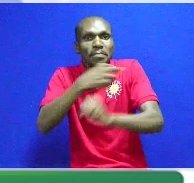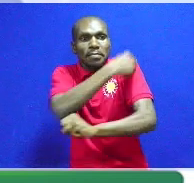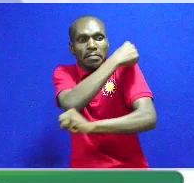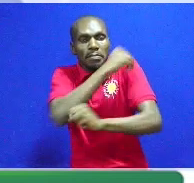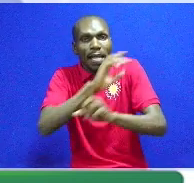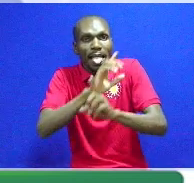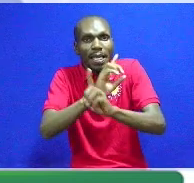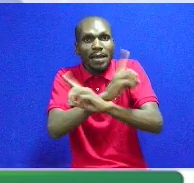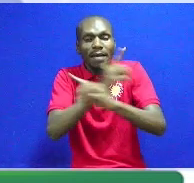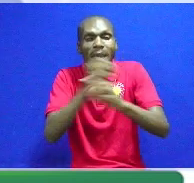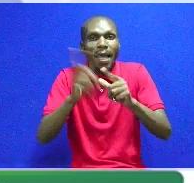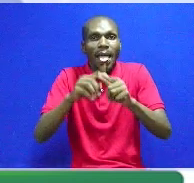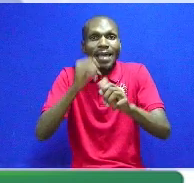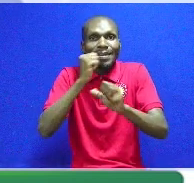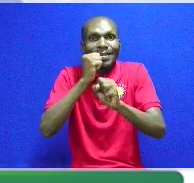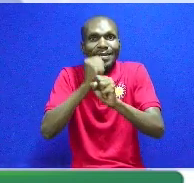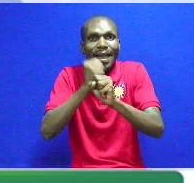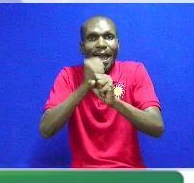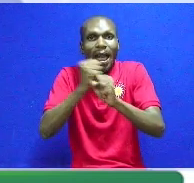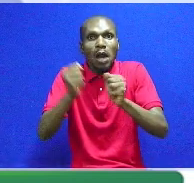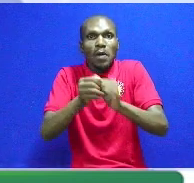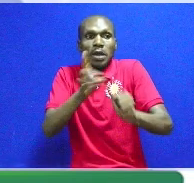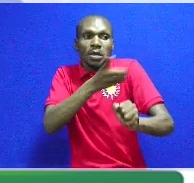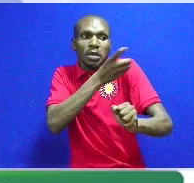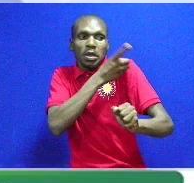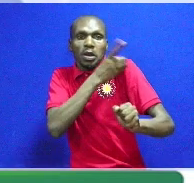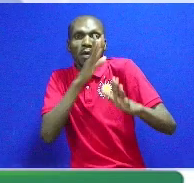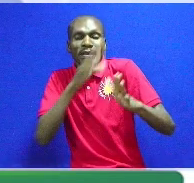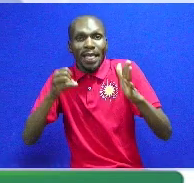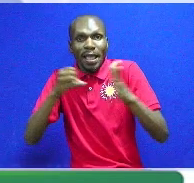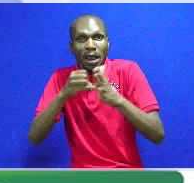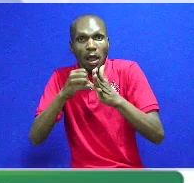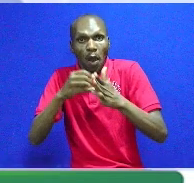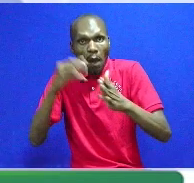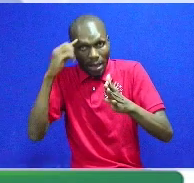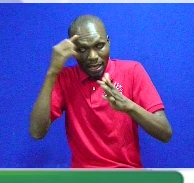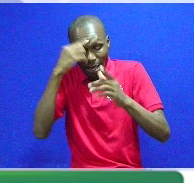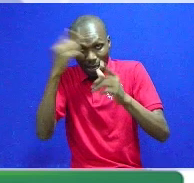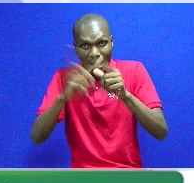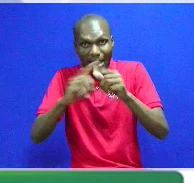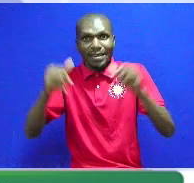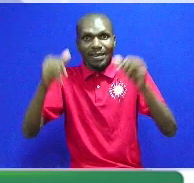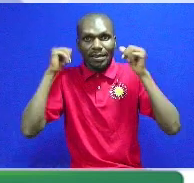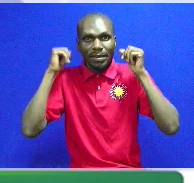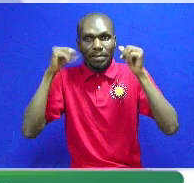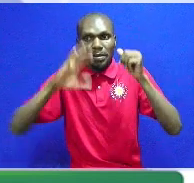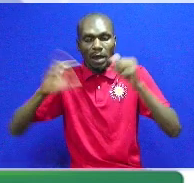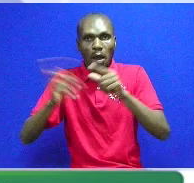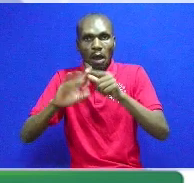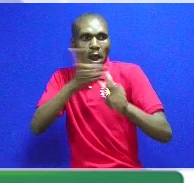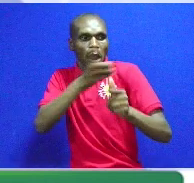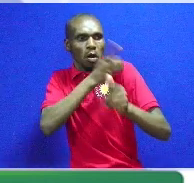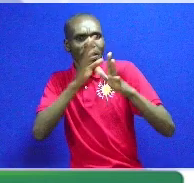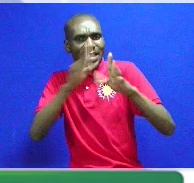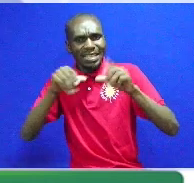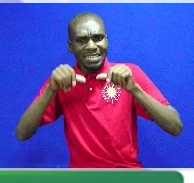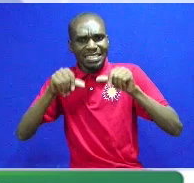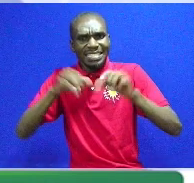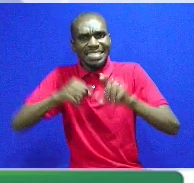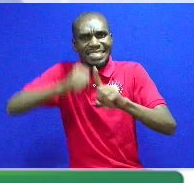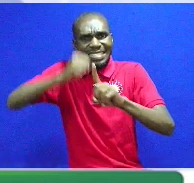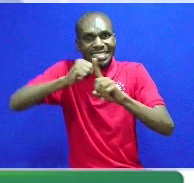ikereni gwa nabanyagetari amonechi nasa kuri se county ya Nyamira abanyagetari bono ni go bagenrete ko tsabuna serikali